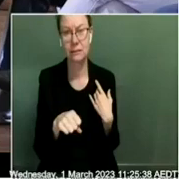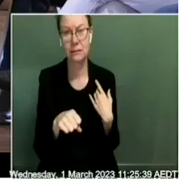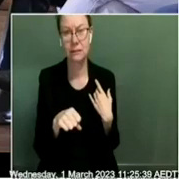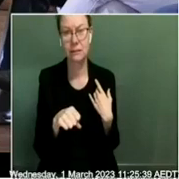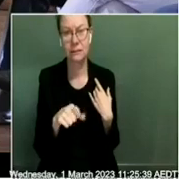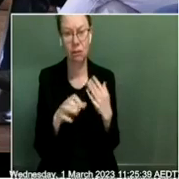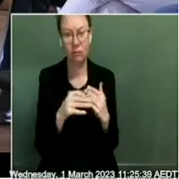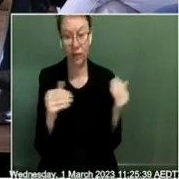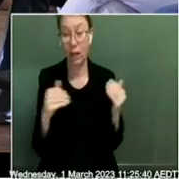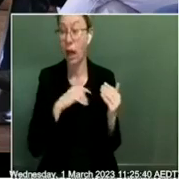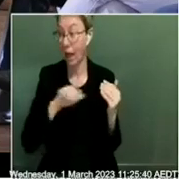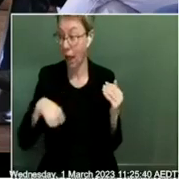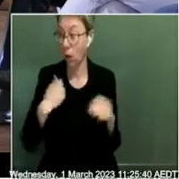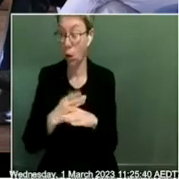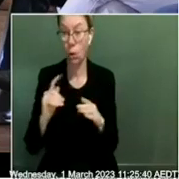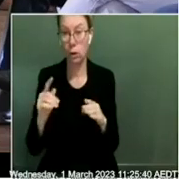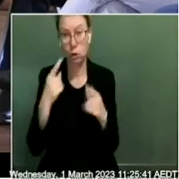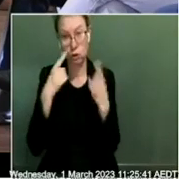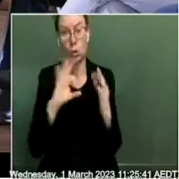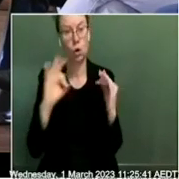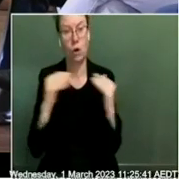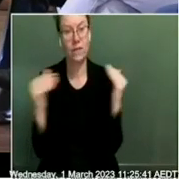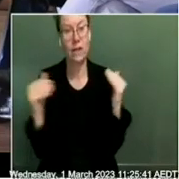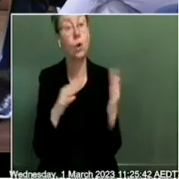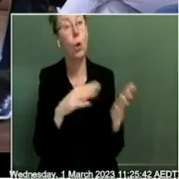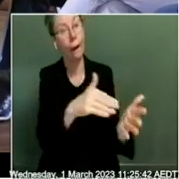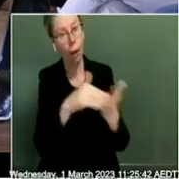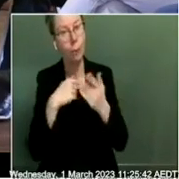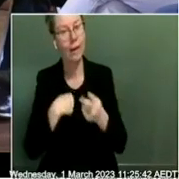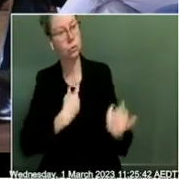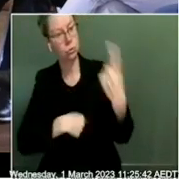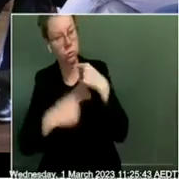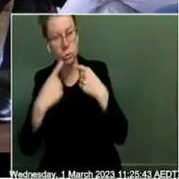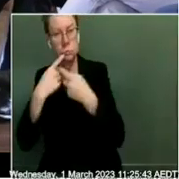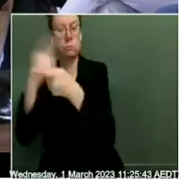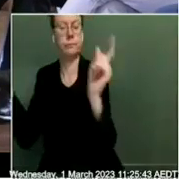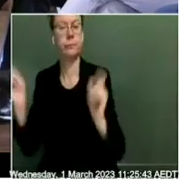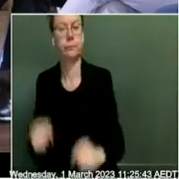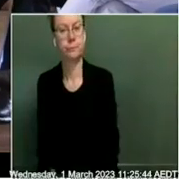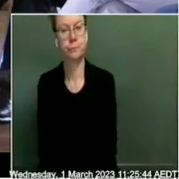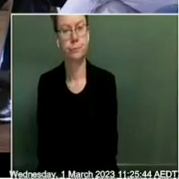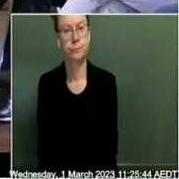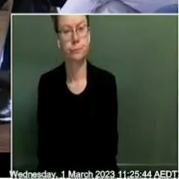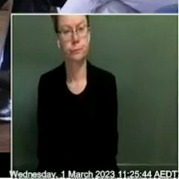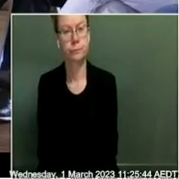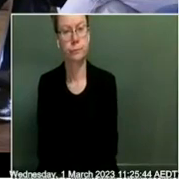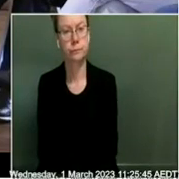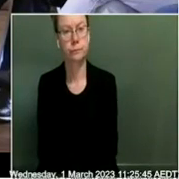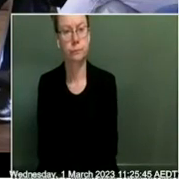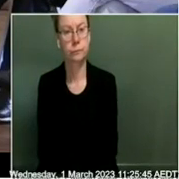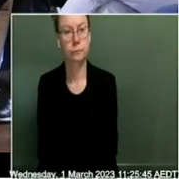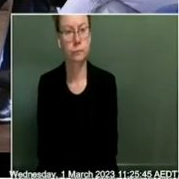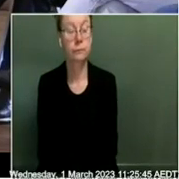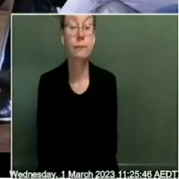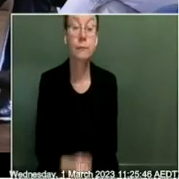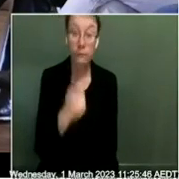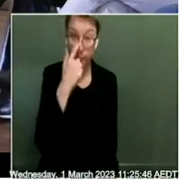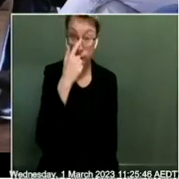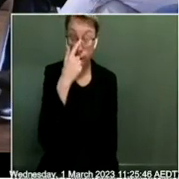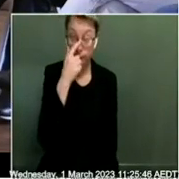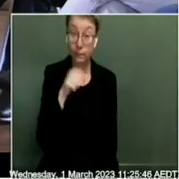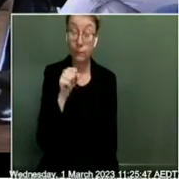you're helping us to do exactly that. Yeah. And you know what else it is too, because we talk about stolen generations, and this